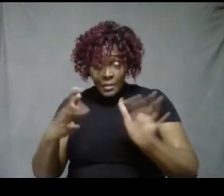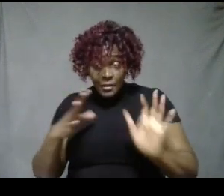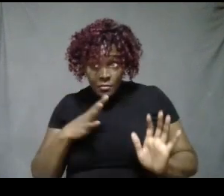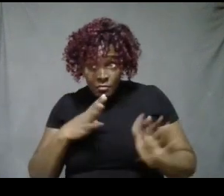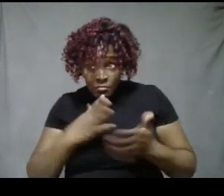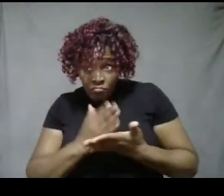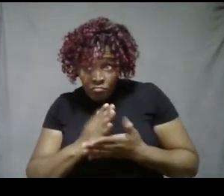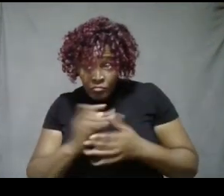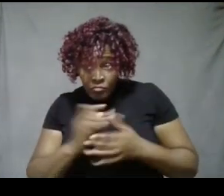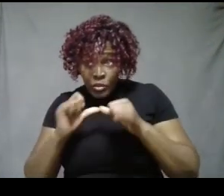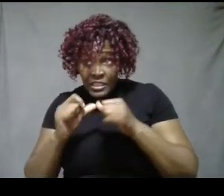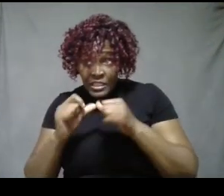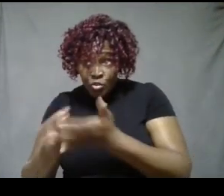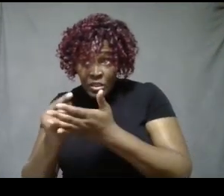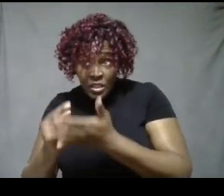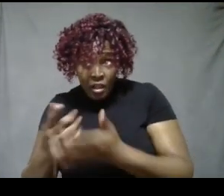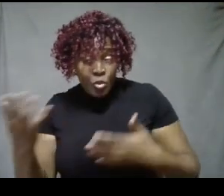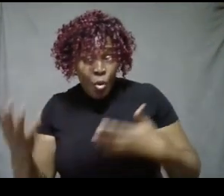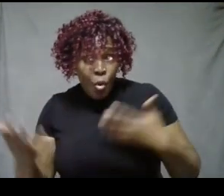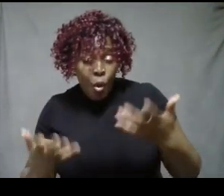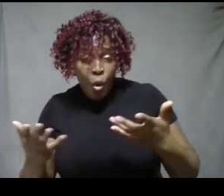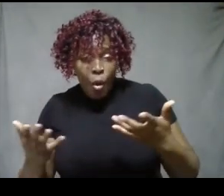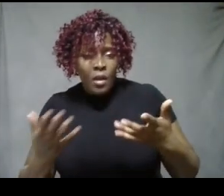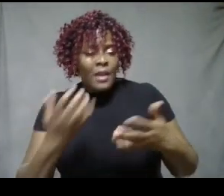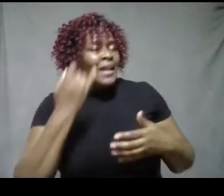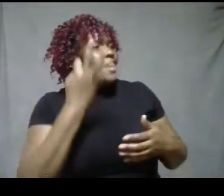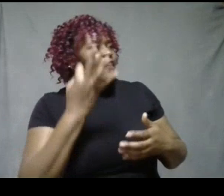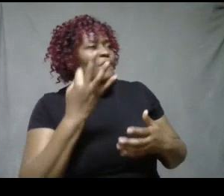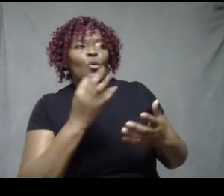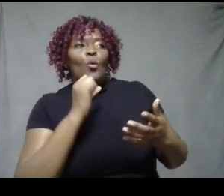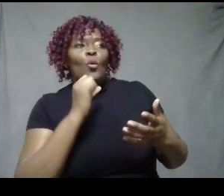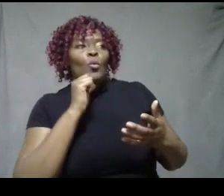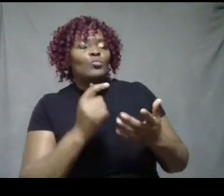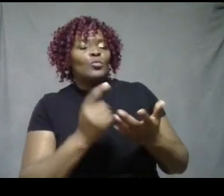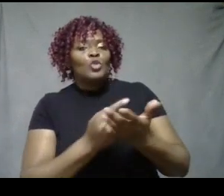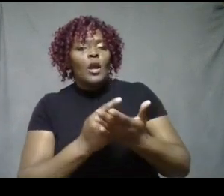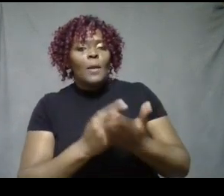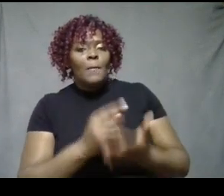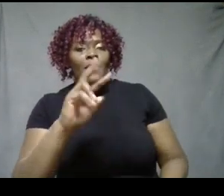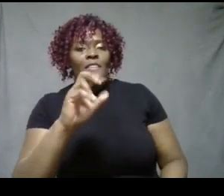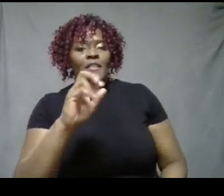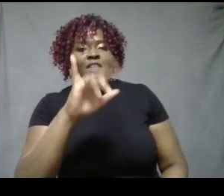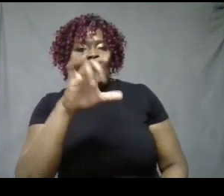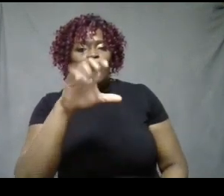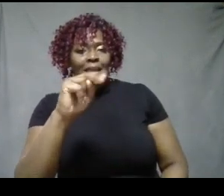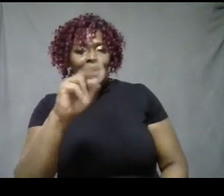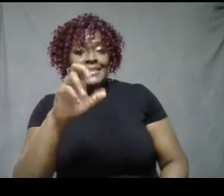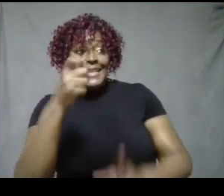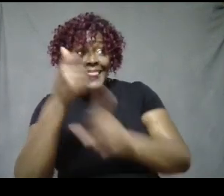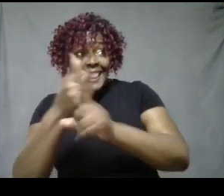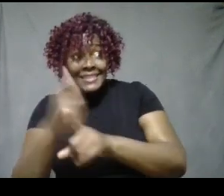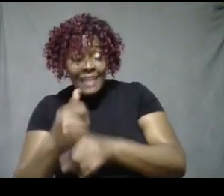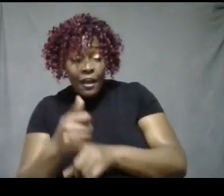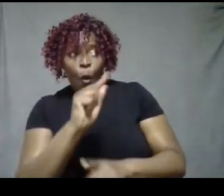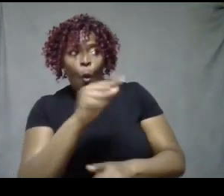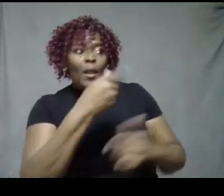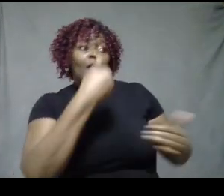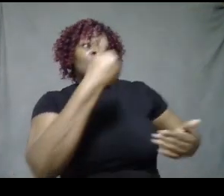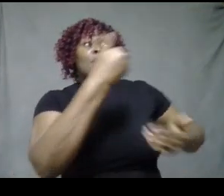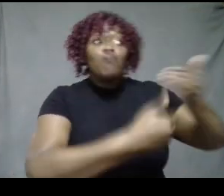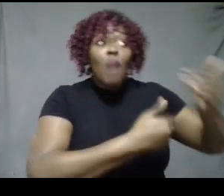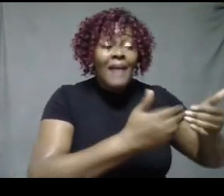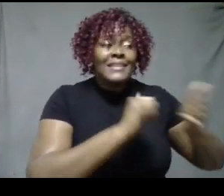with this discussion? As long as you're not talking about the variance, the merits of the variance itself, and you're talking about process and how you can